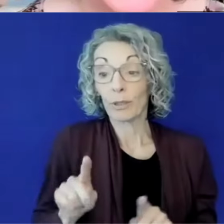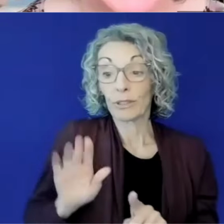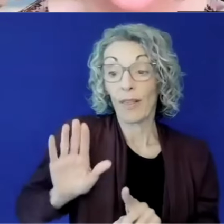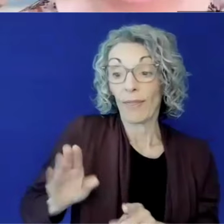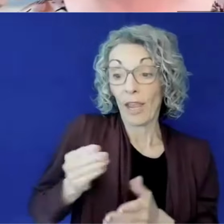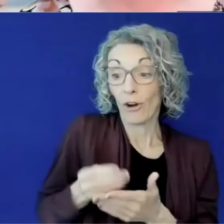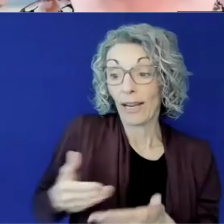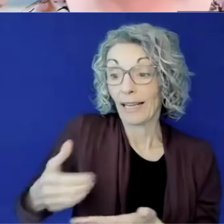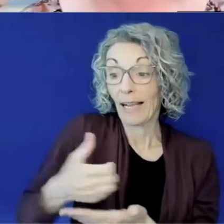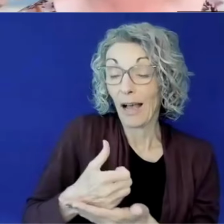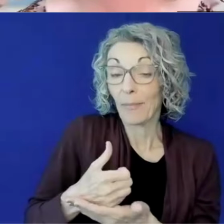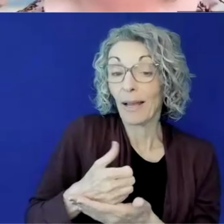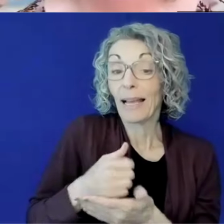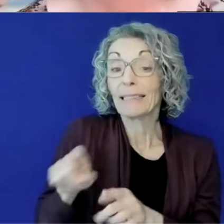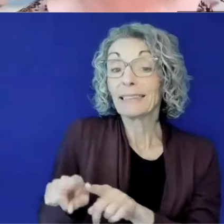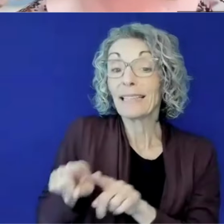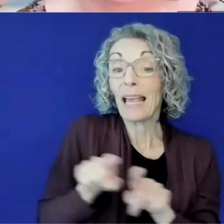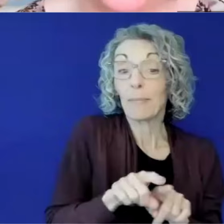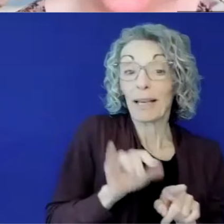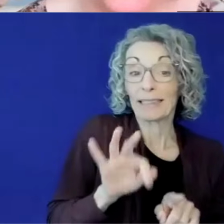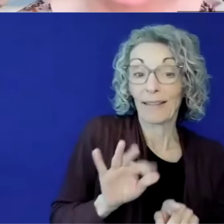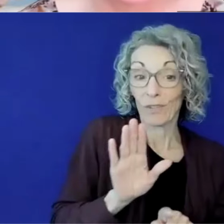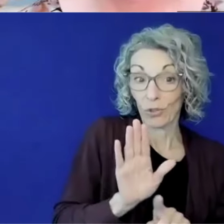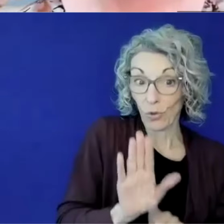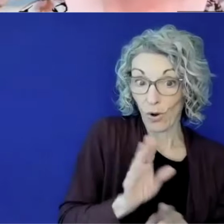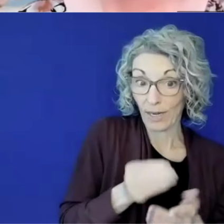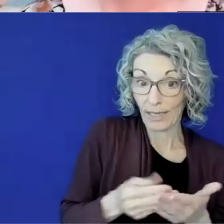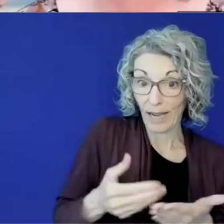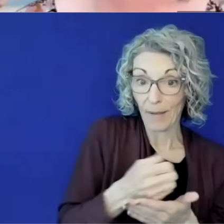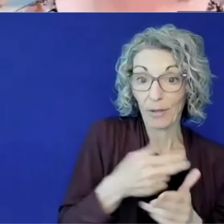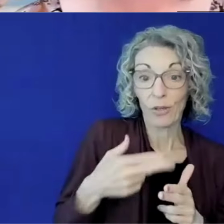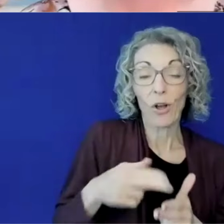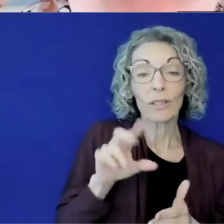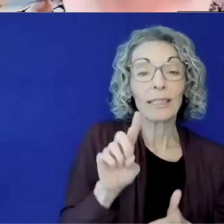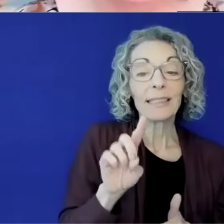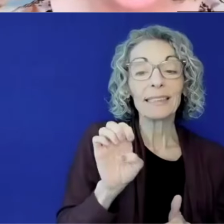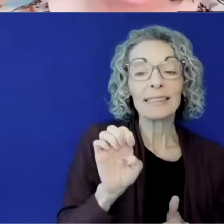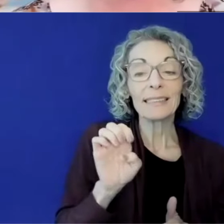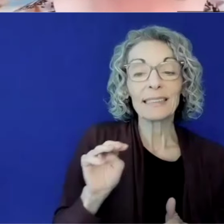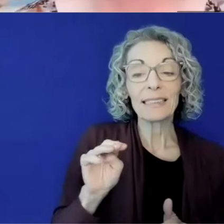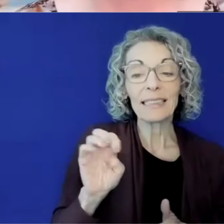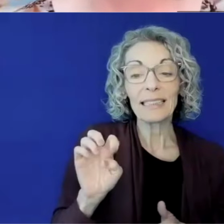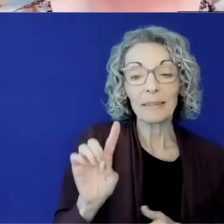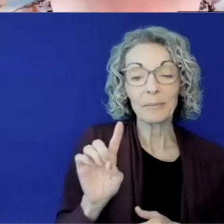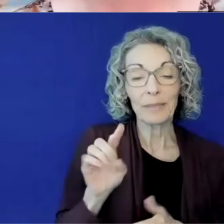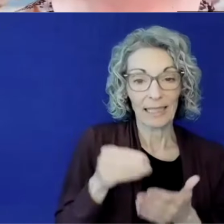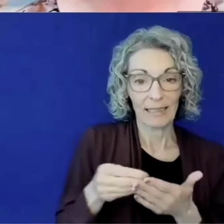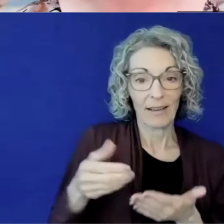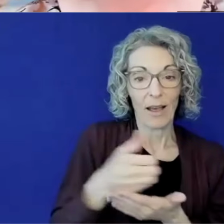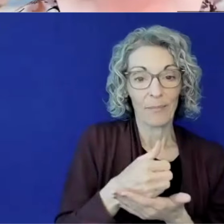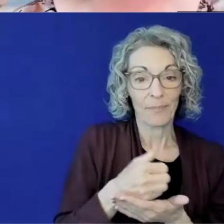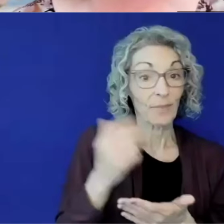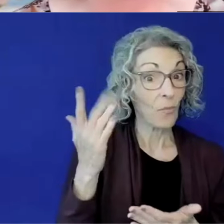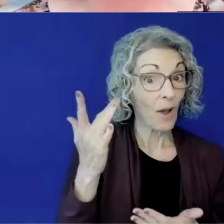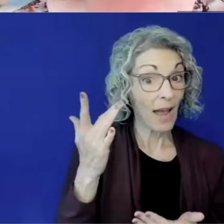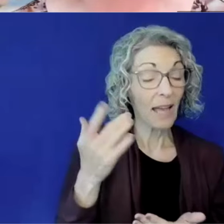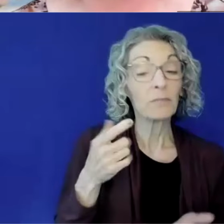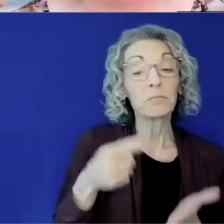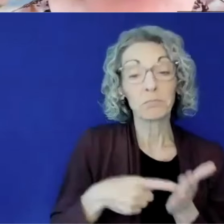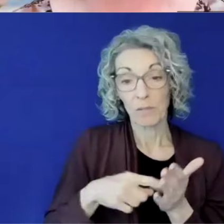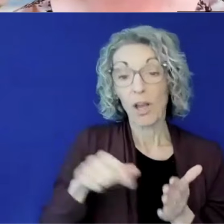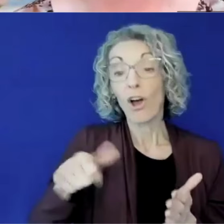were your income. It's called deemed income. And this is because sometimes there are other people who may be